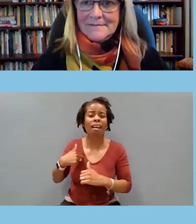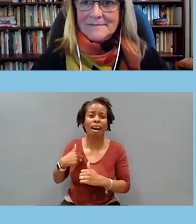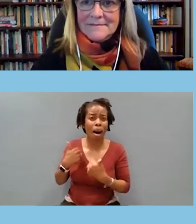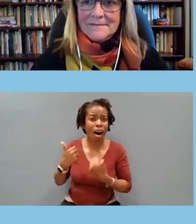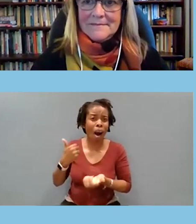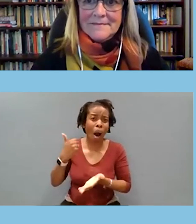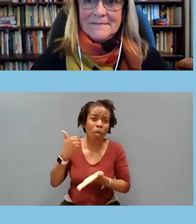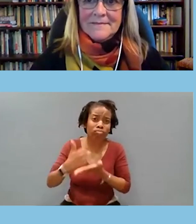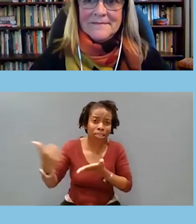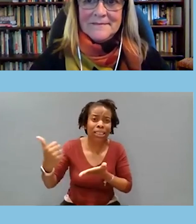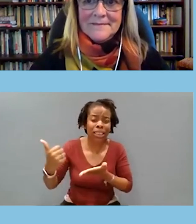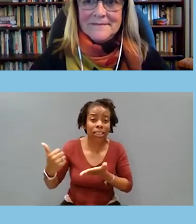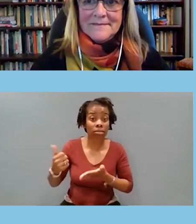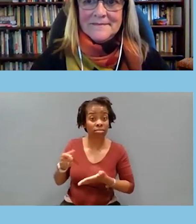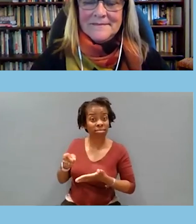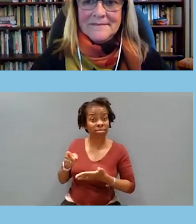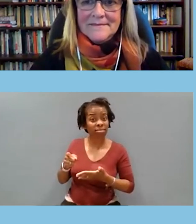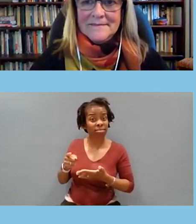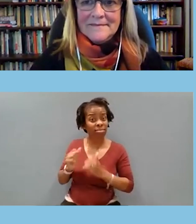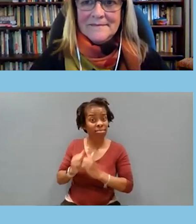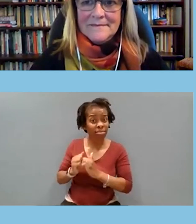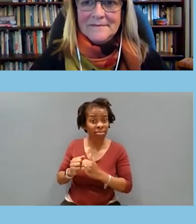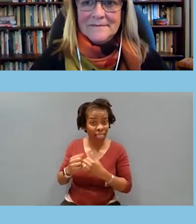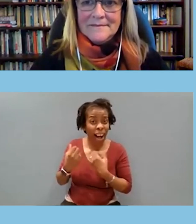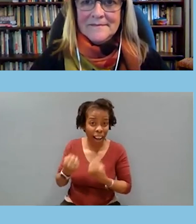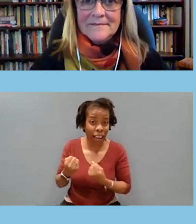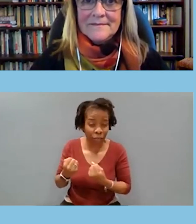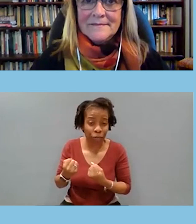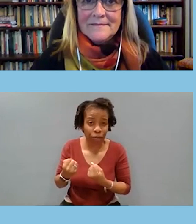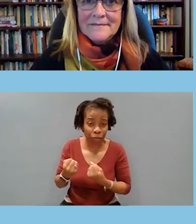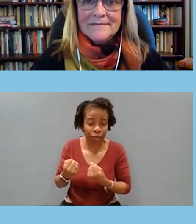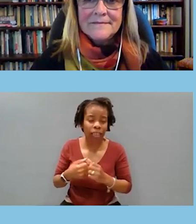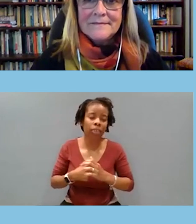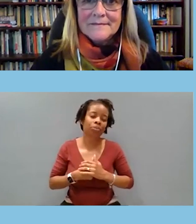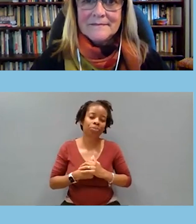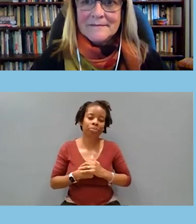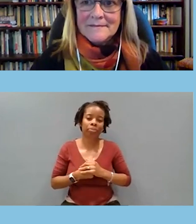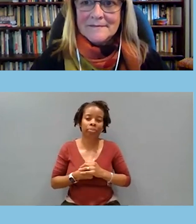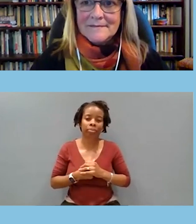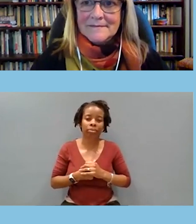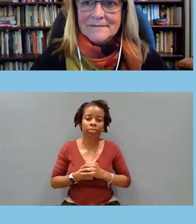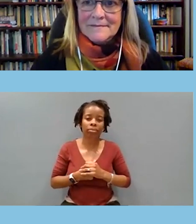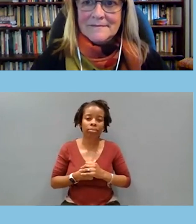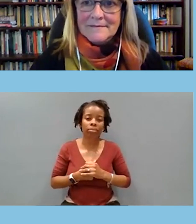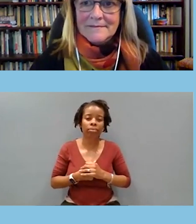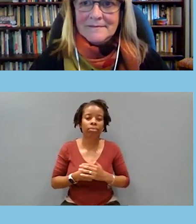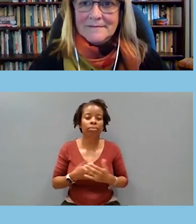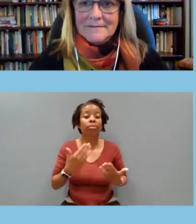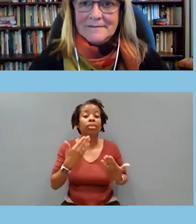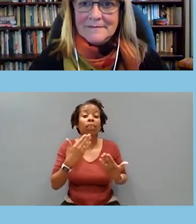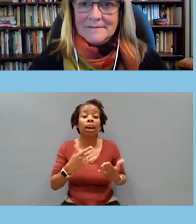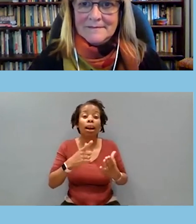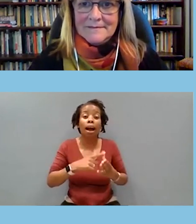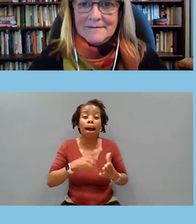think is again meaningful and means something to our audience tonight. We want to thank the AHRC